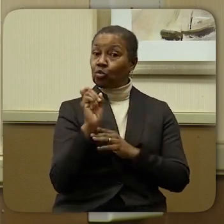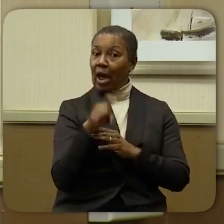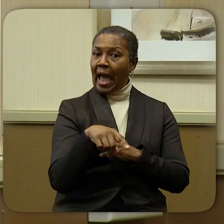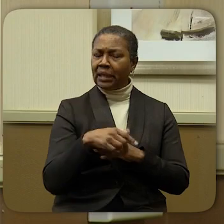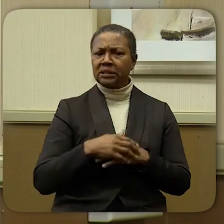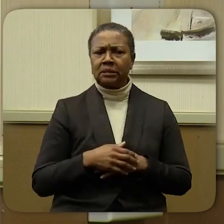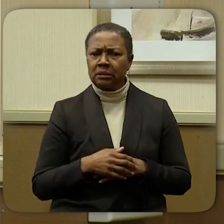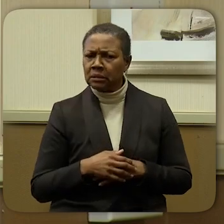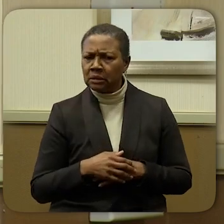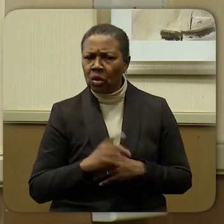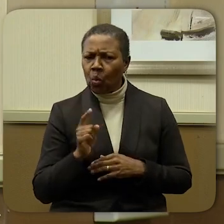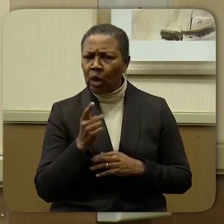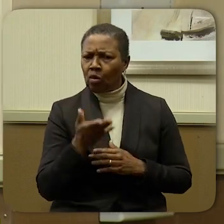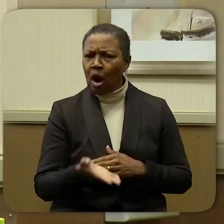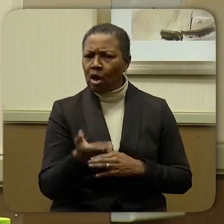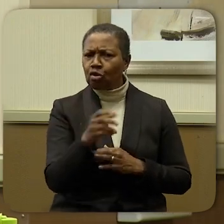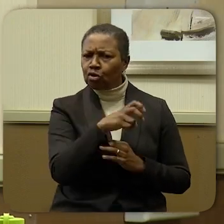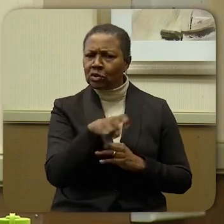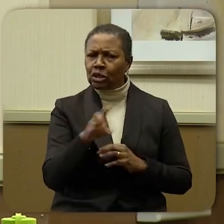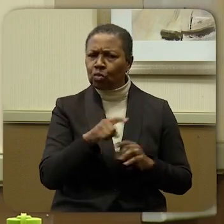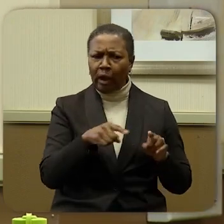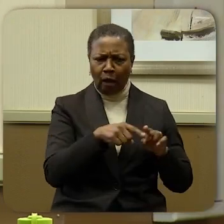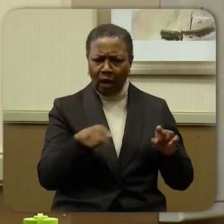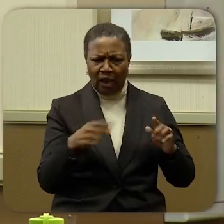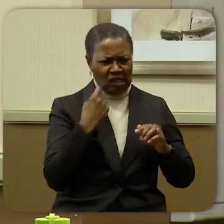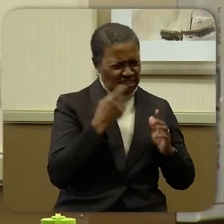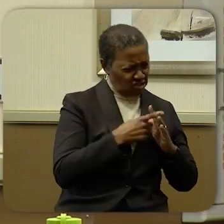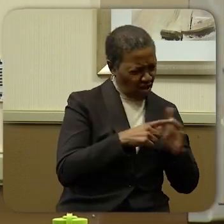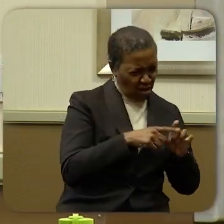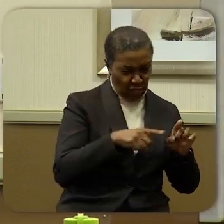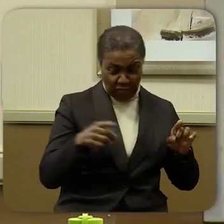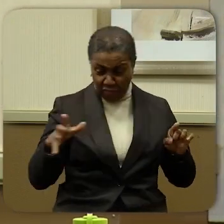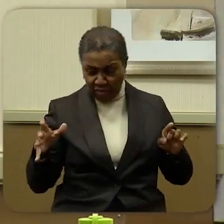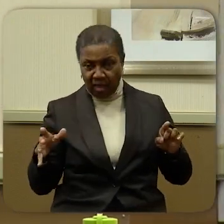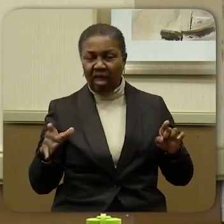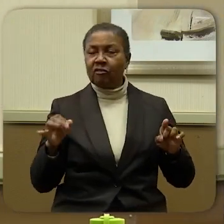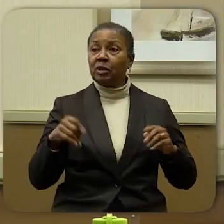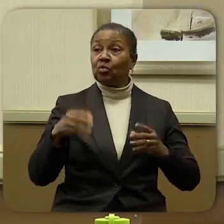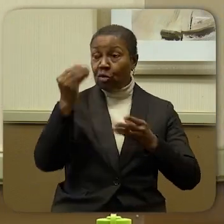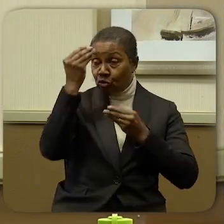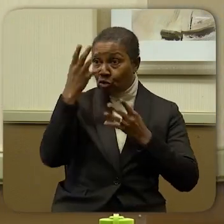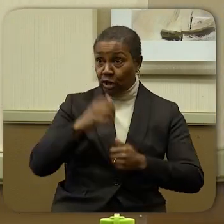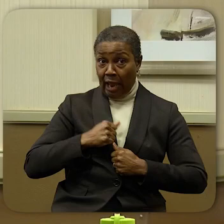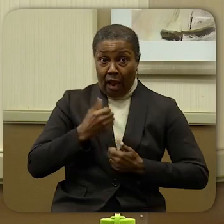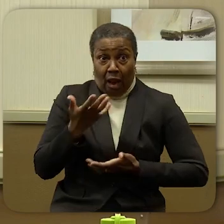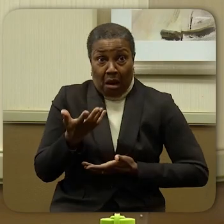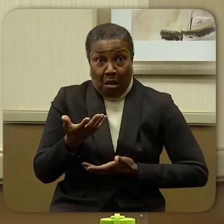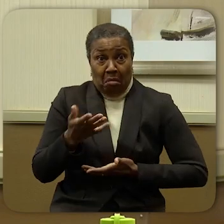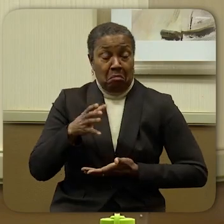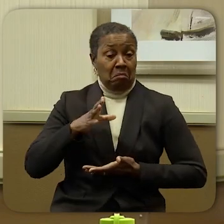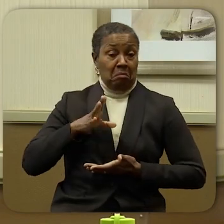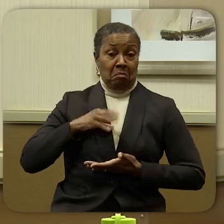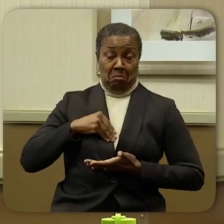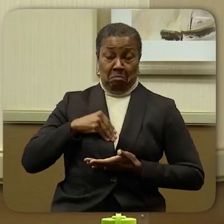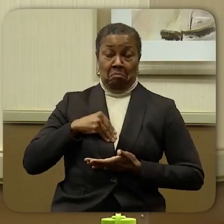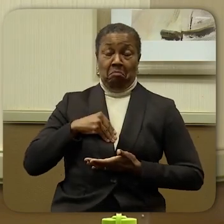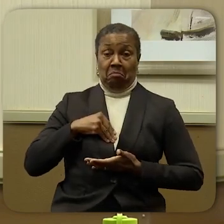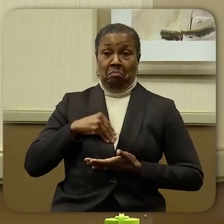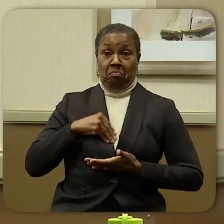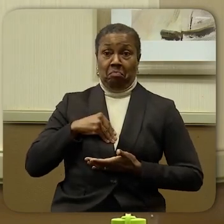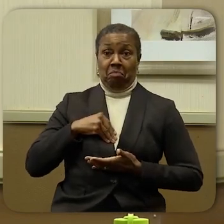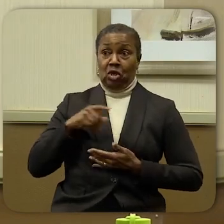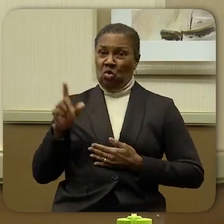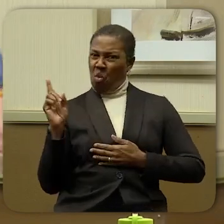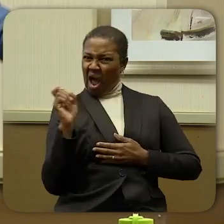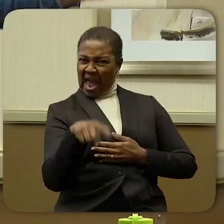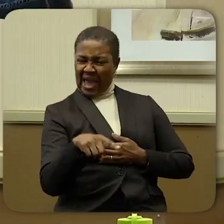somebody where they are in their transition. If somebody wants to share that information with you, that's fine, because sometimes